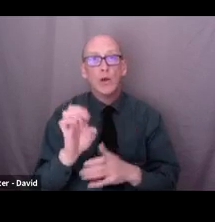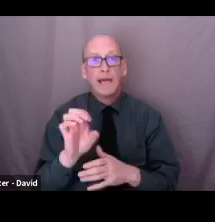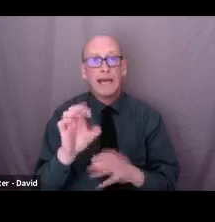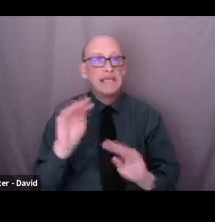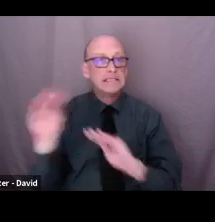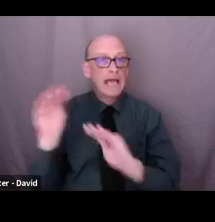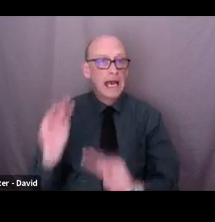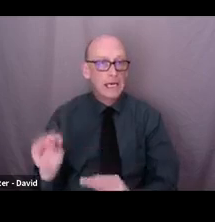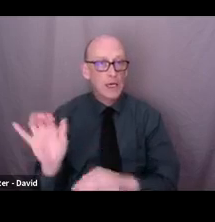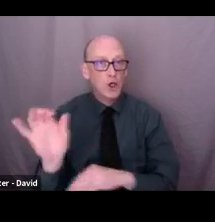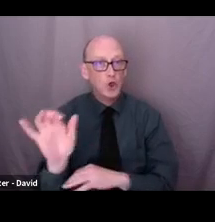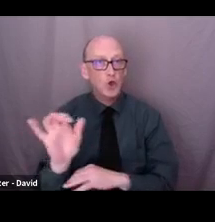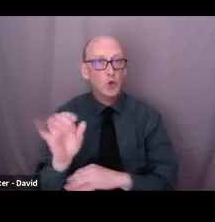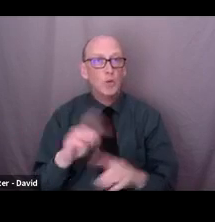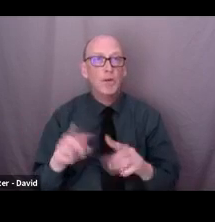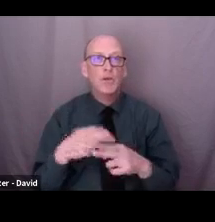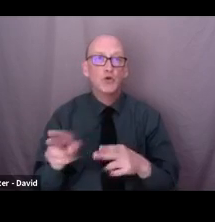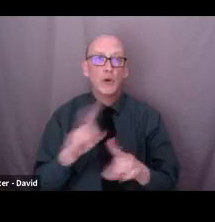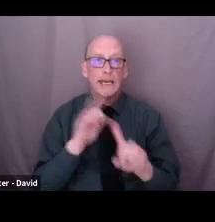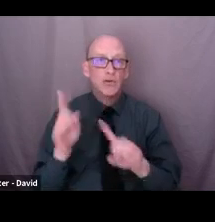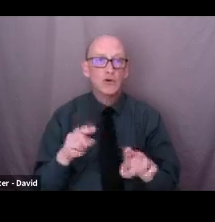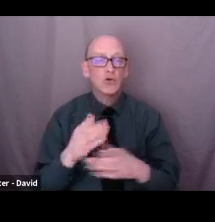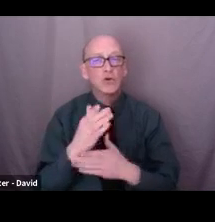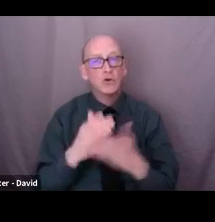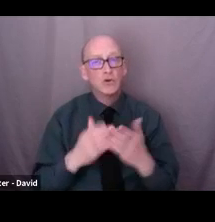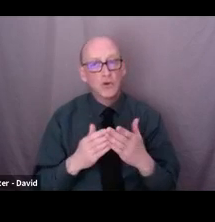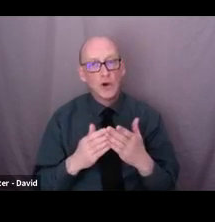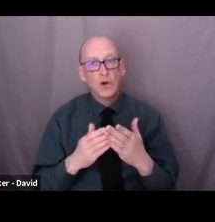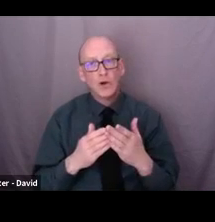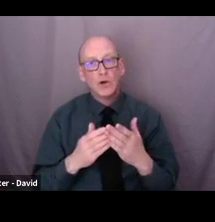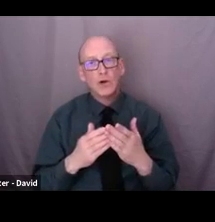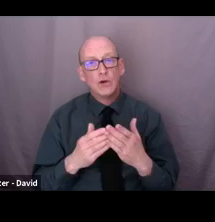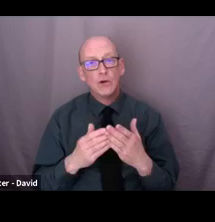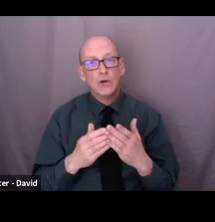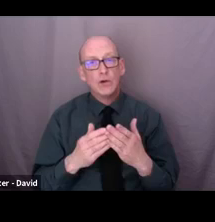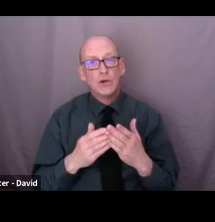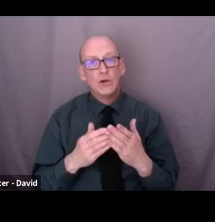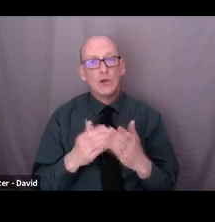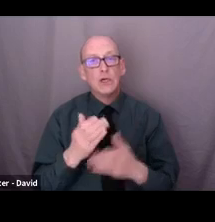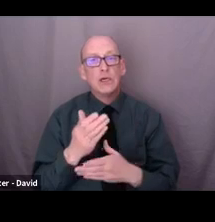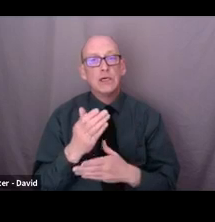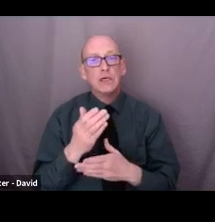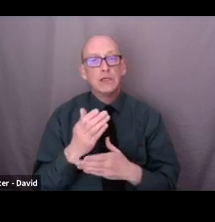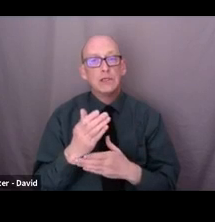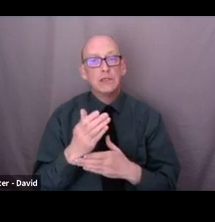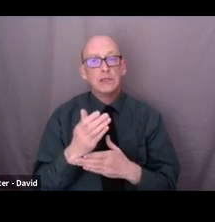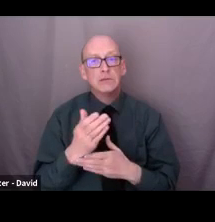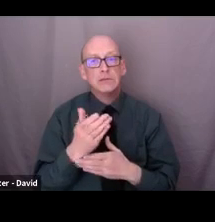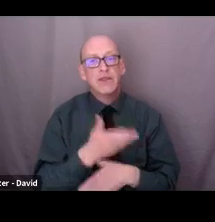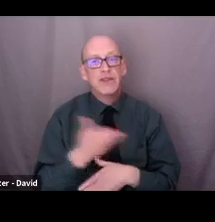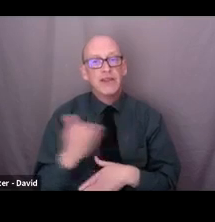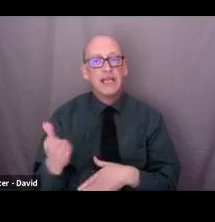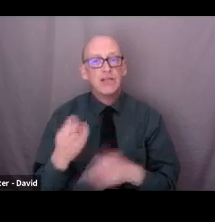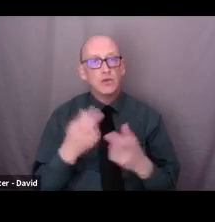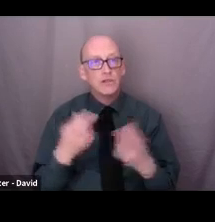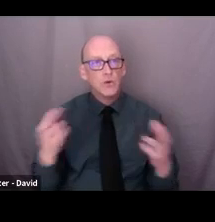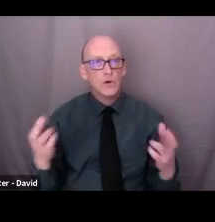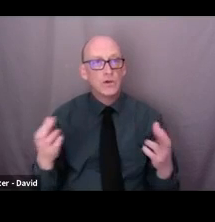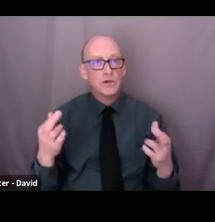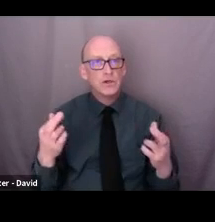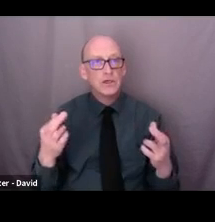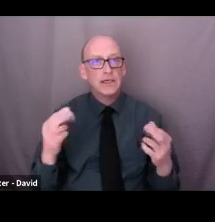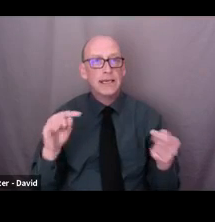the short answer is there are these and resource chains that are coming